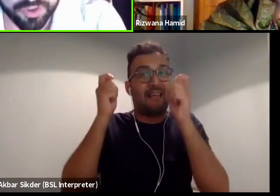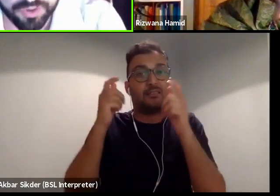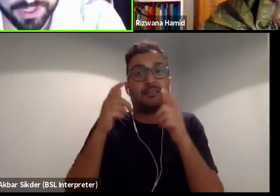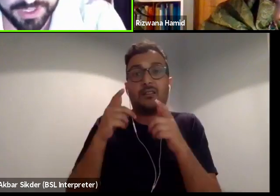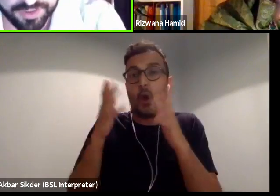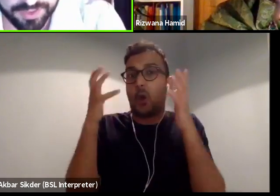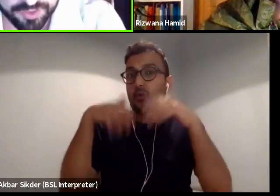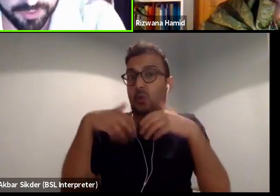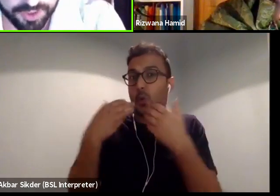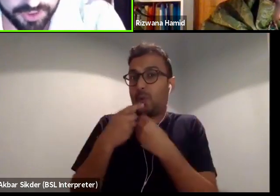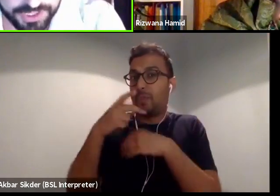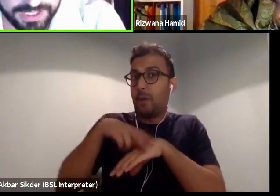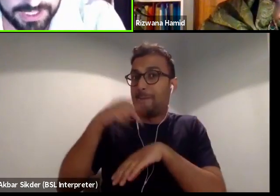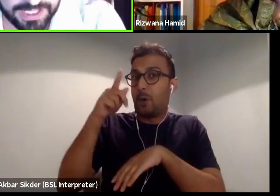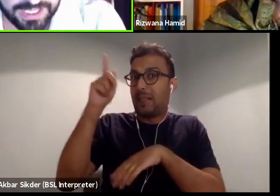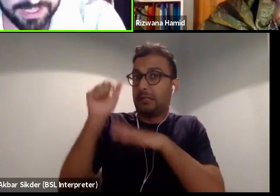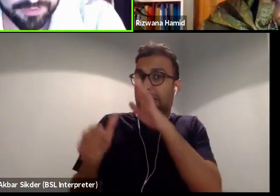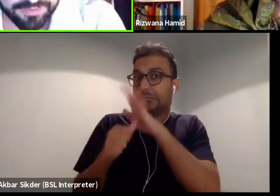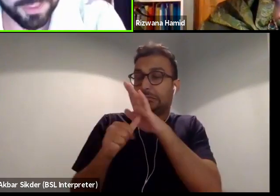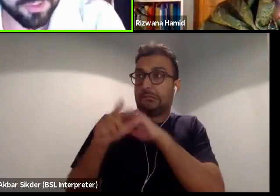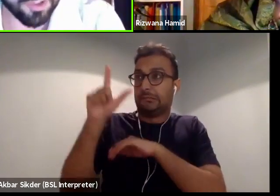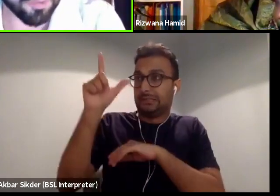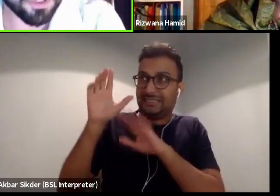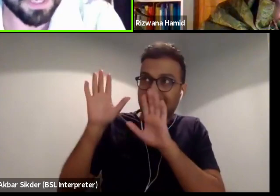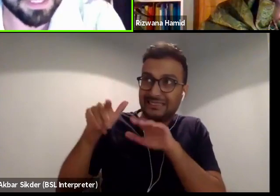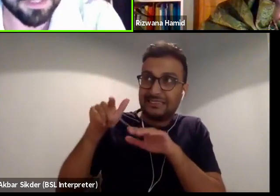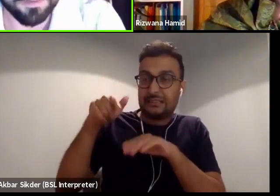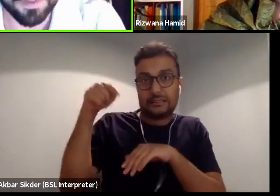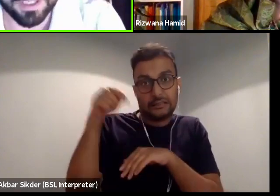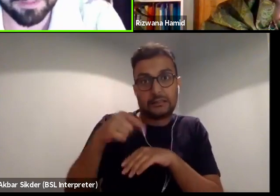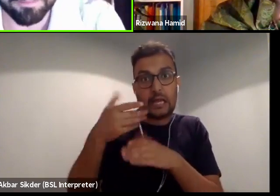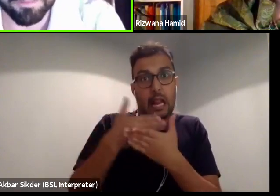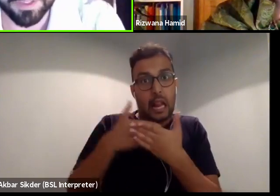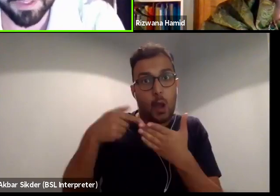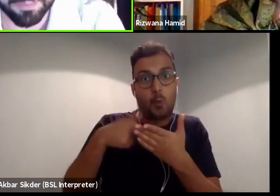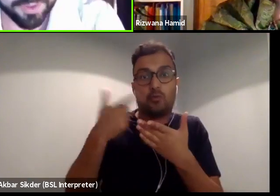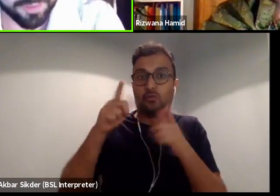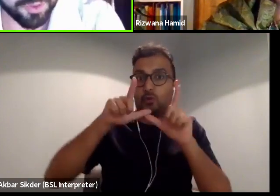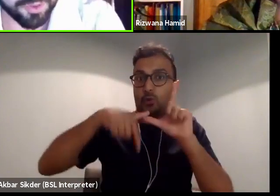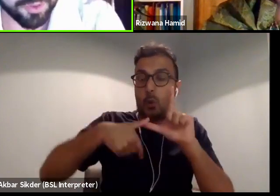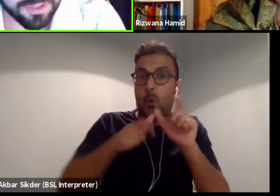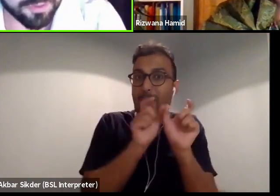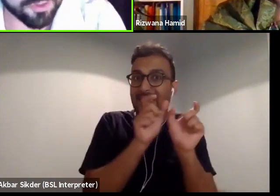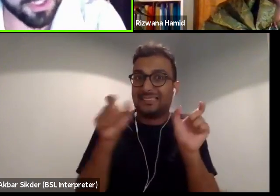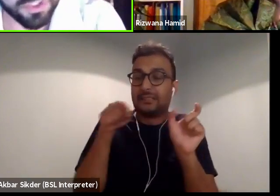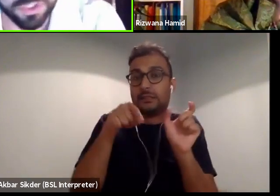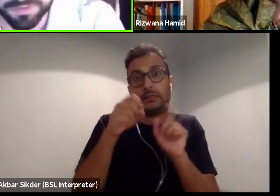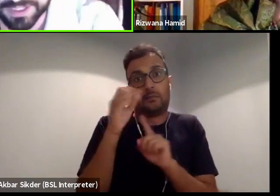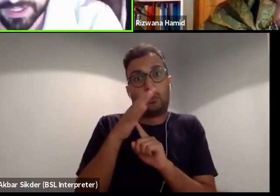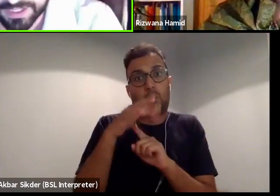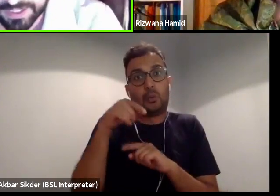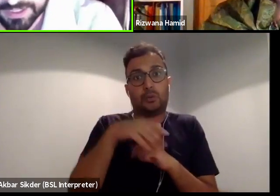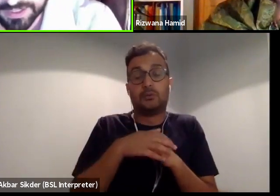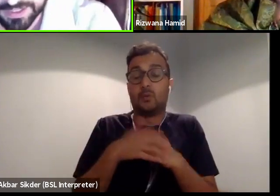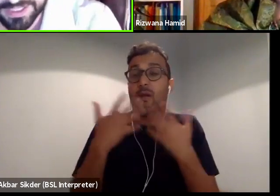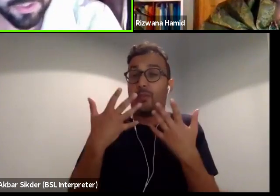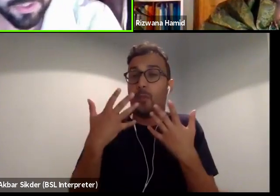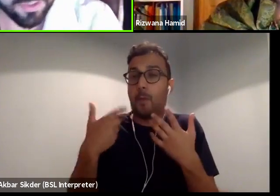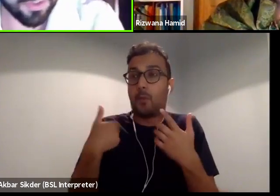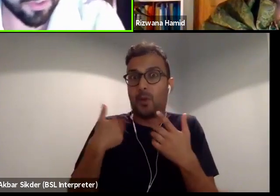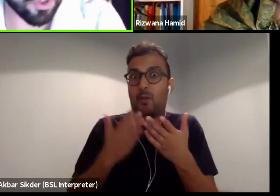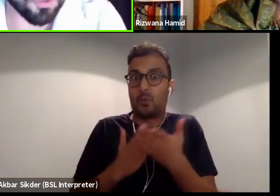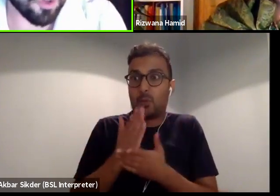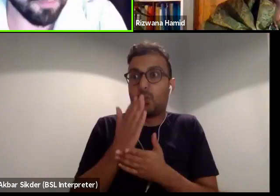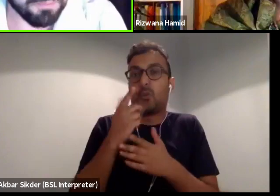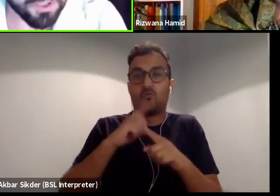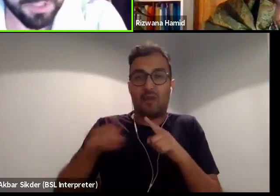discussing currently around terminology. And from an internal perspective, NAMP are in the process of conducting a survey to